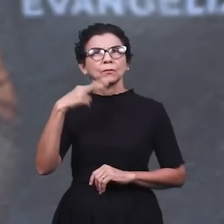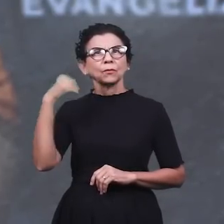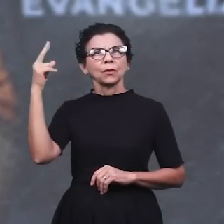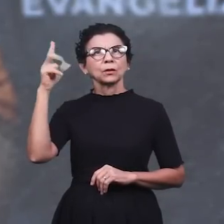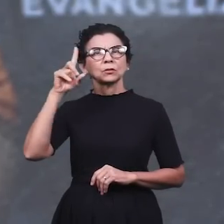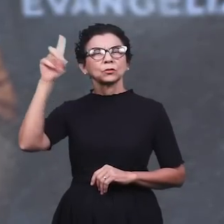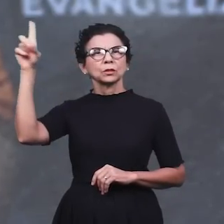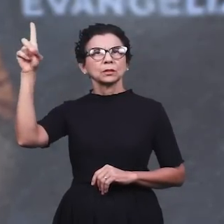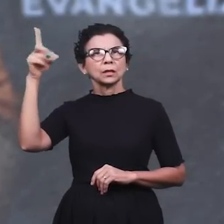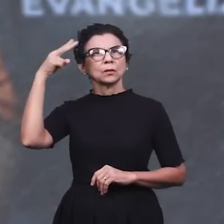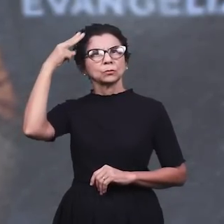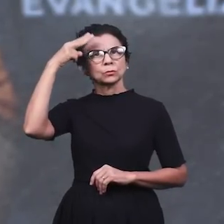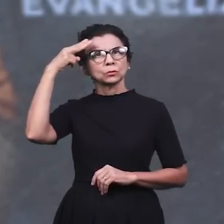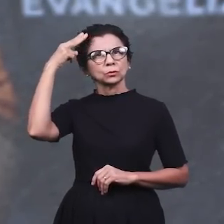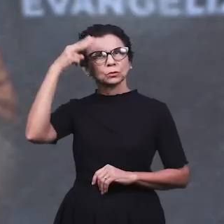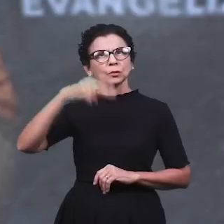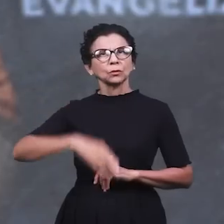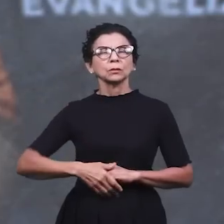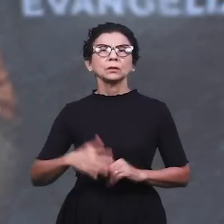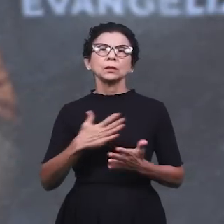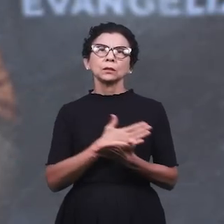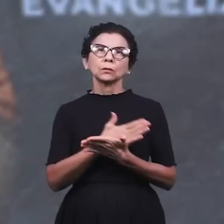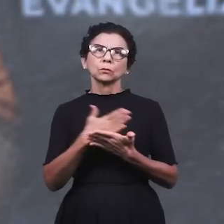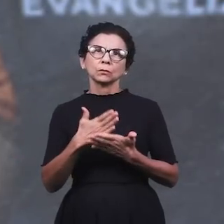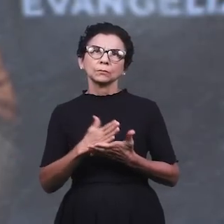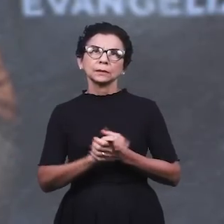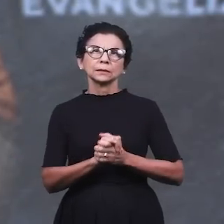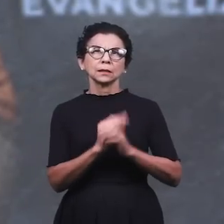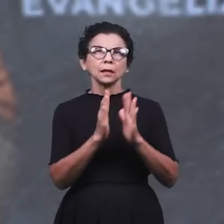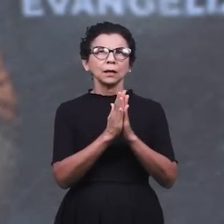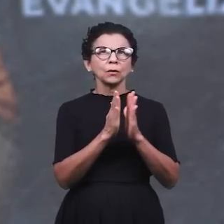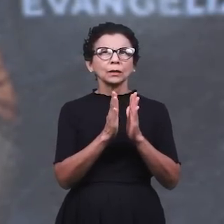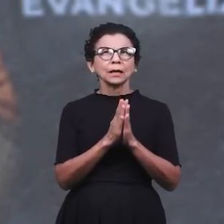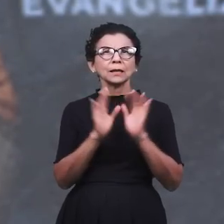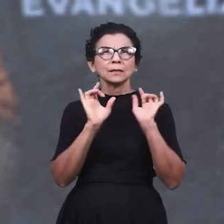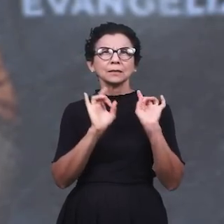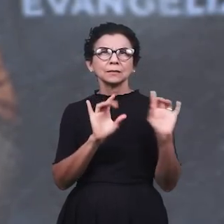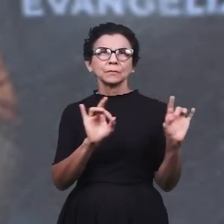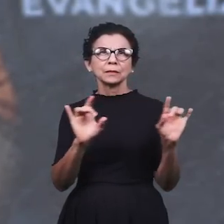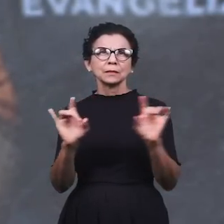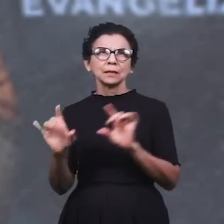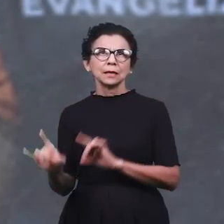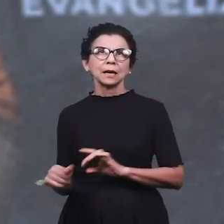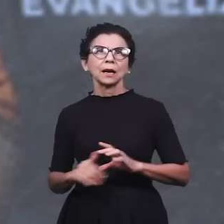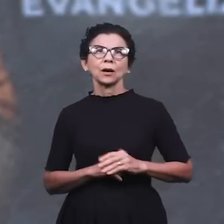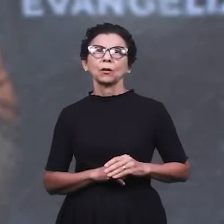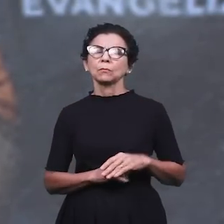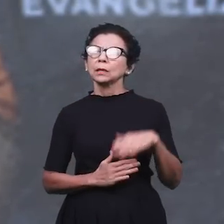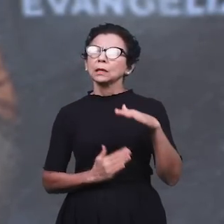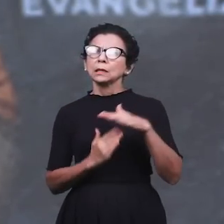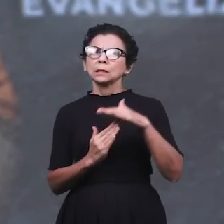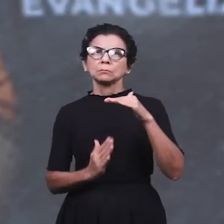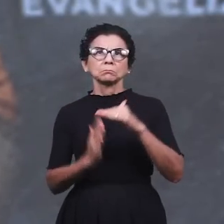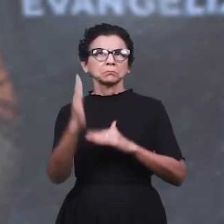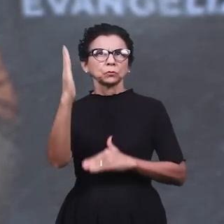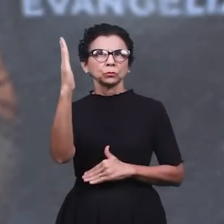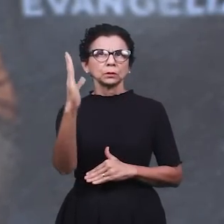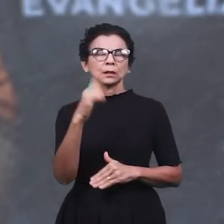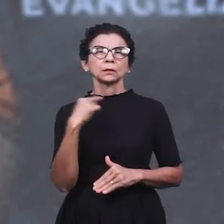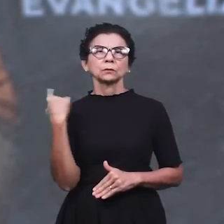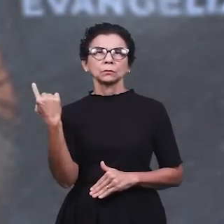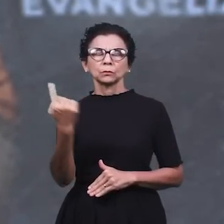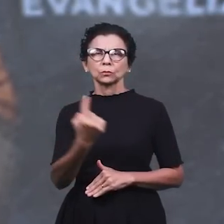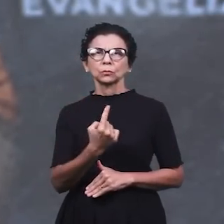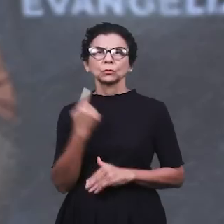God's voice in the dream, I started to pray more specifically, putting all of my desires and